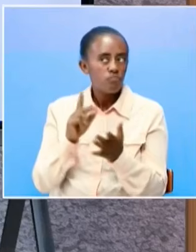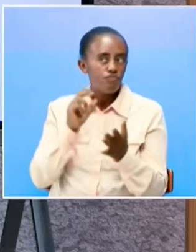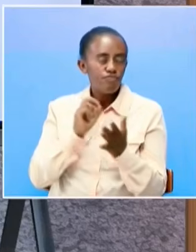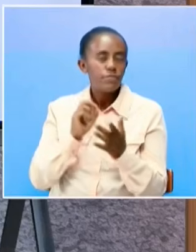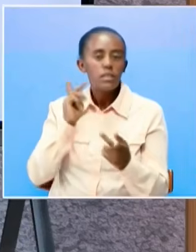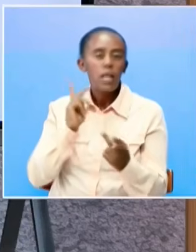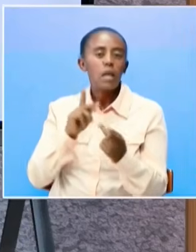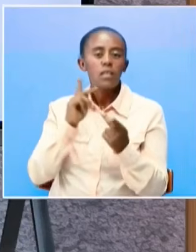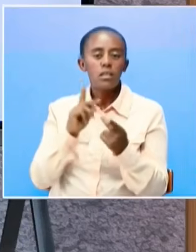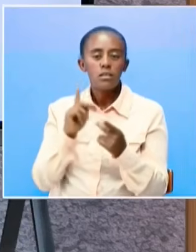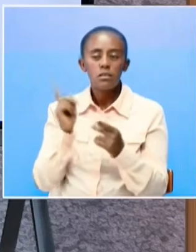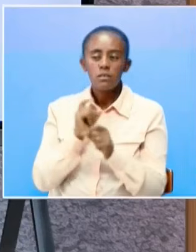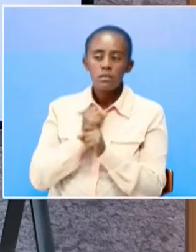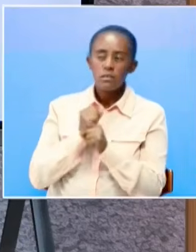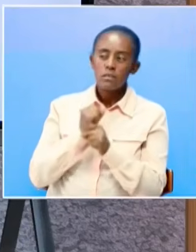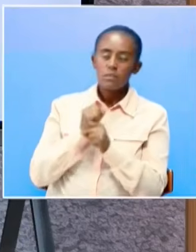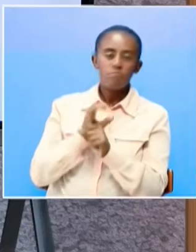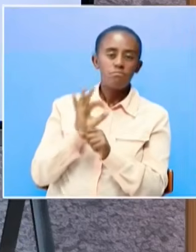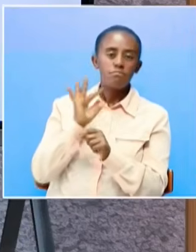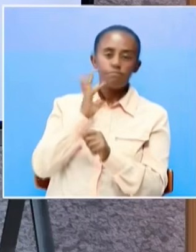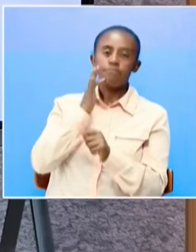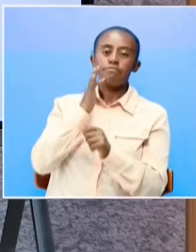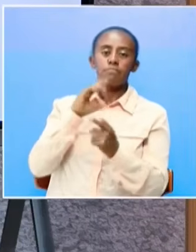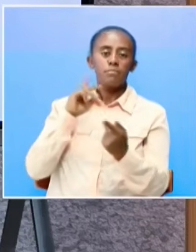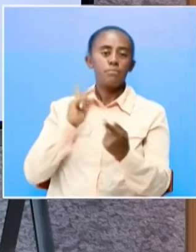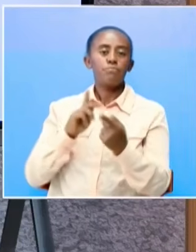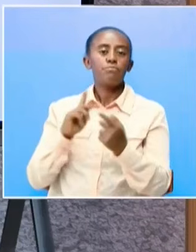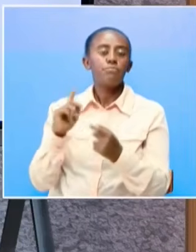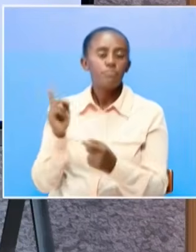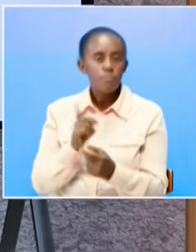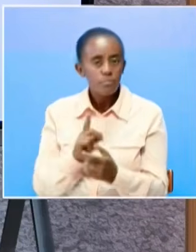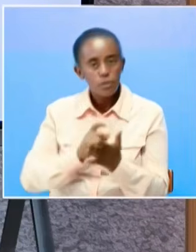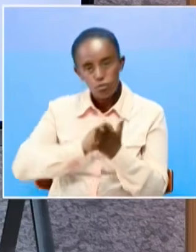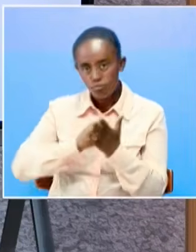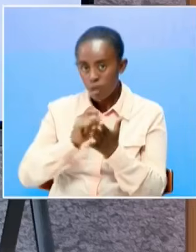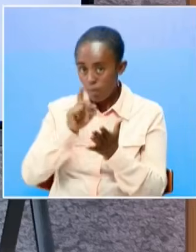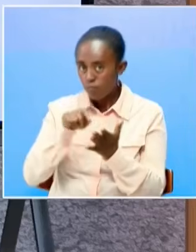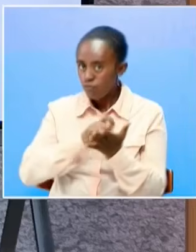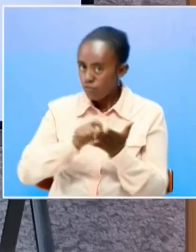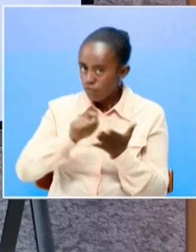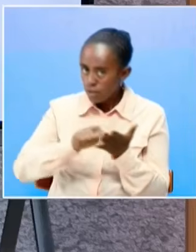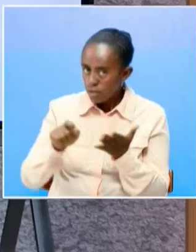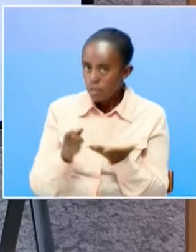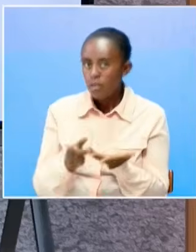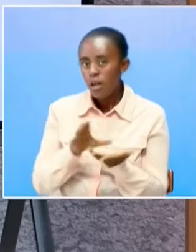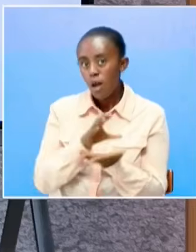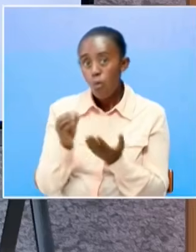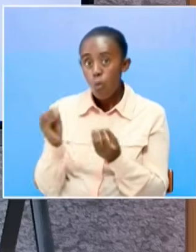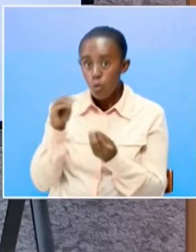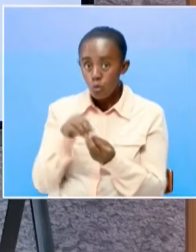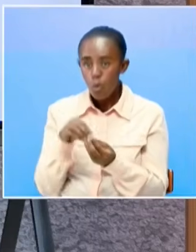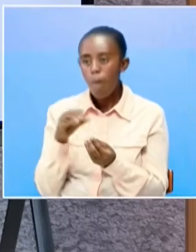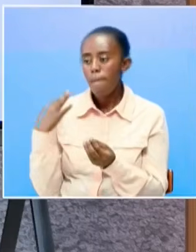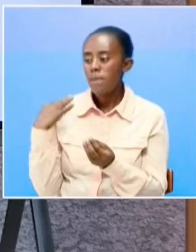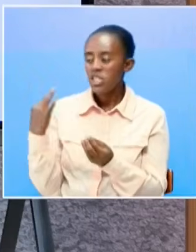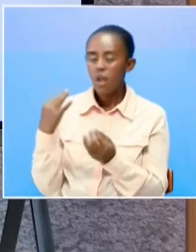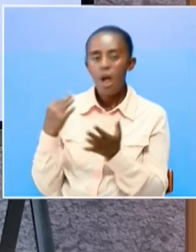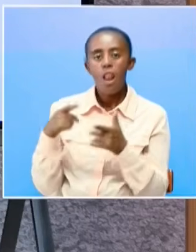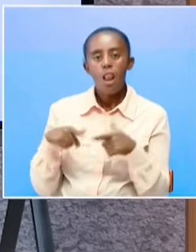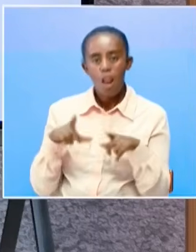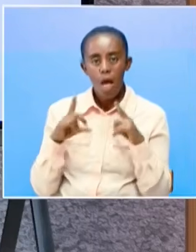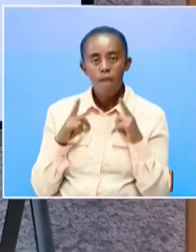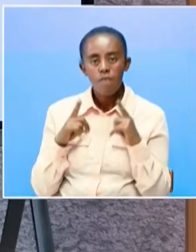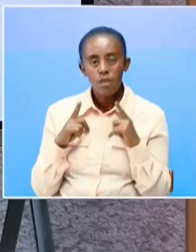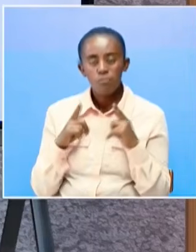success that someone do or did should be written. And also the personal life,